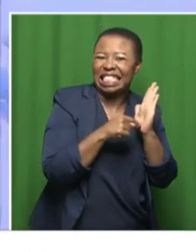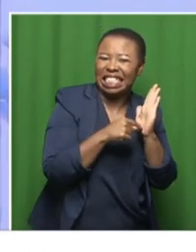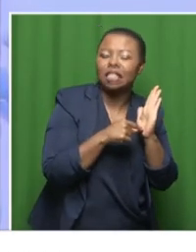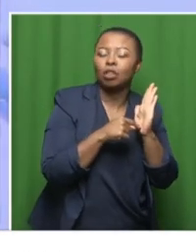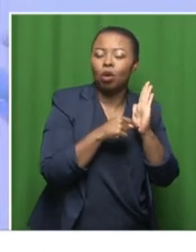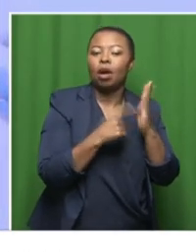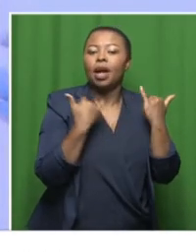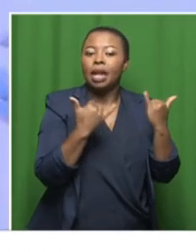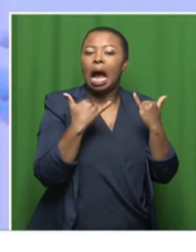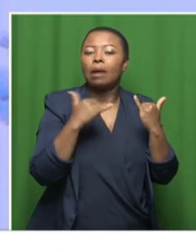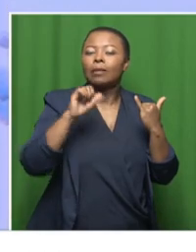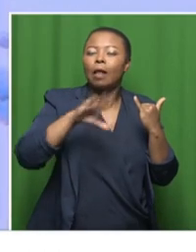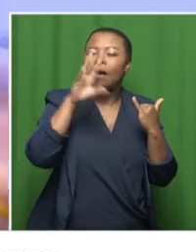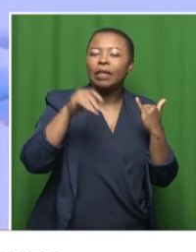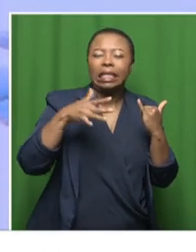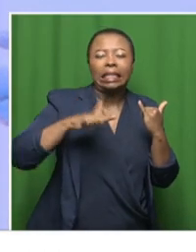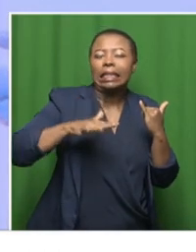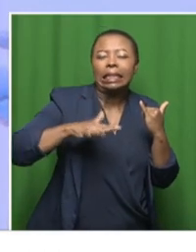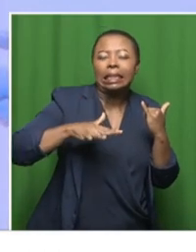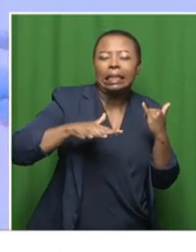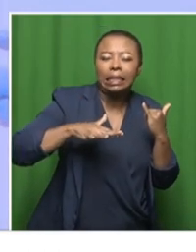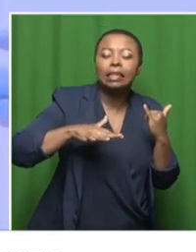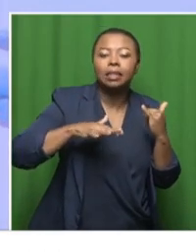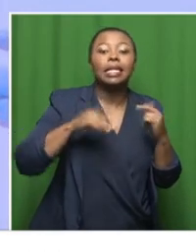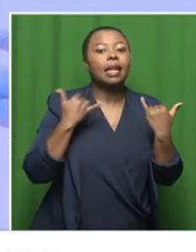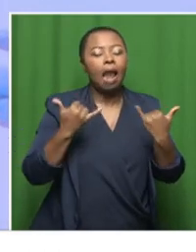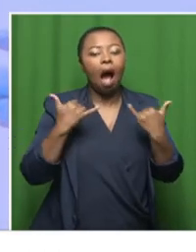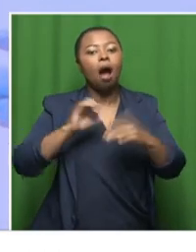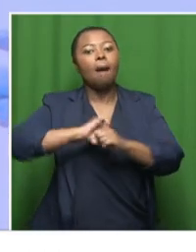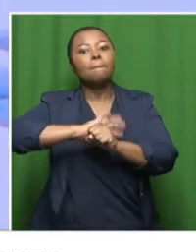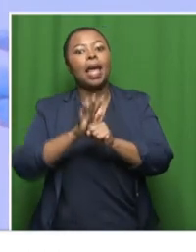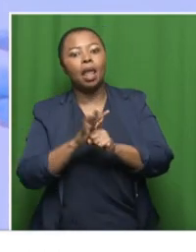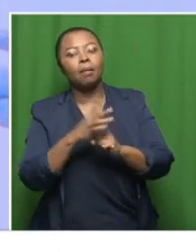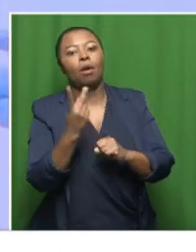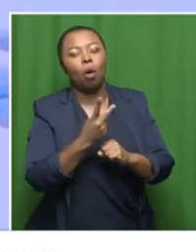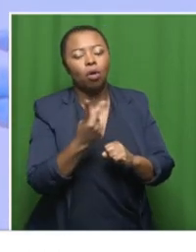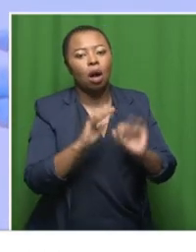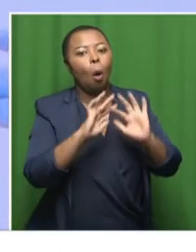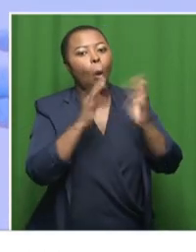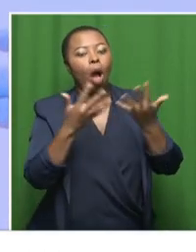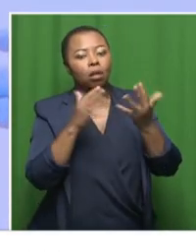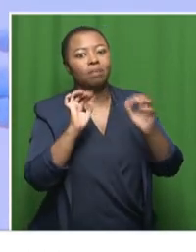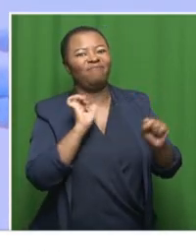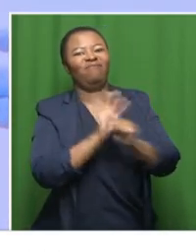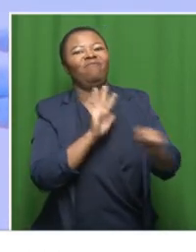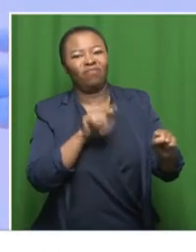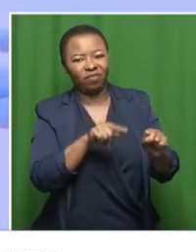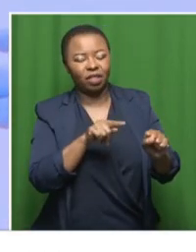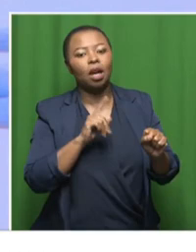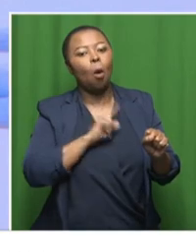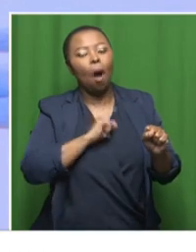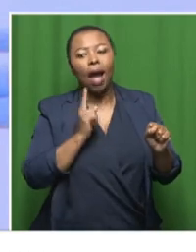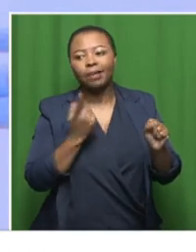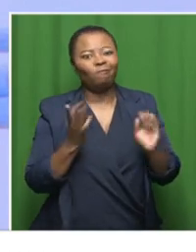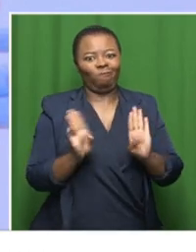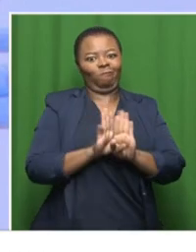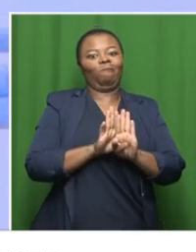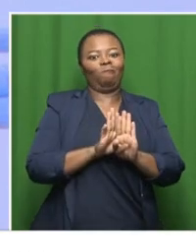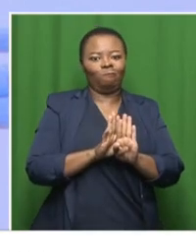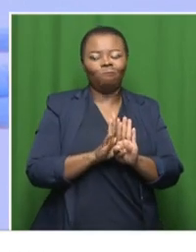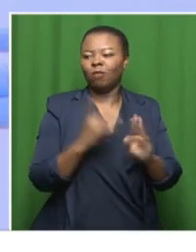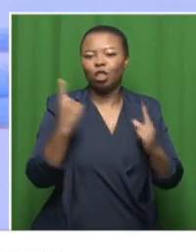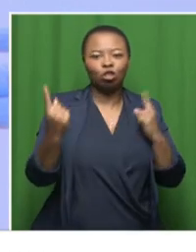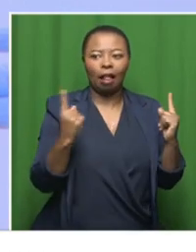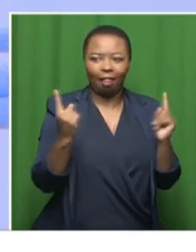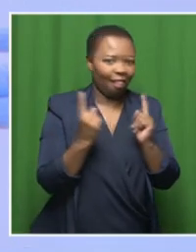big lack of in South Africa. Also, with the pandemic, we've been like closed off from one another. So there's